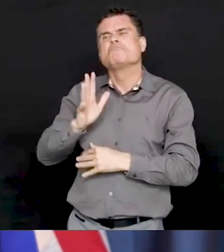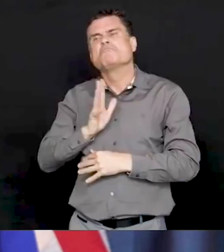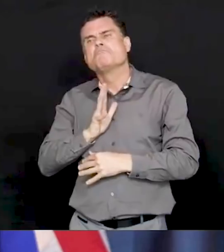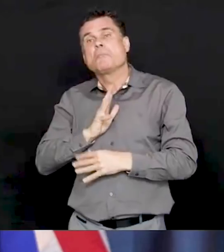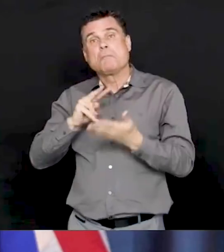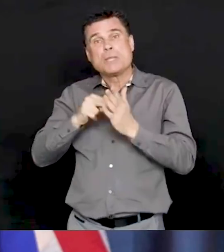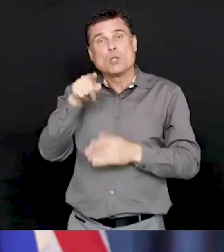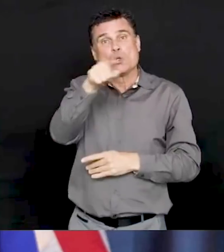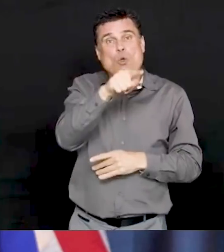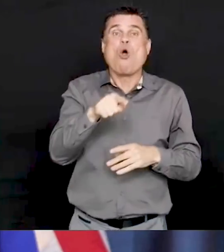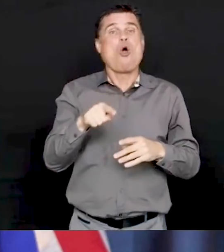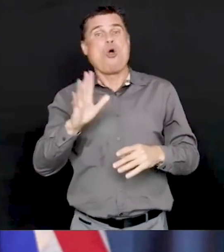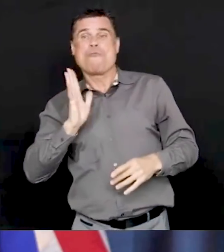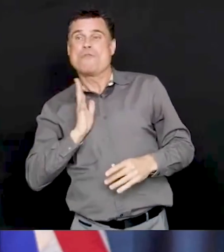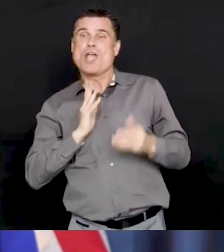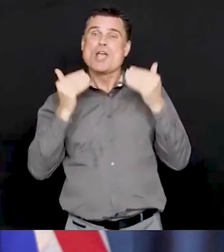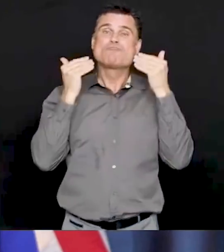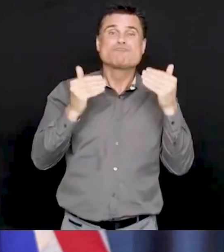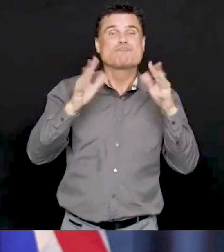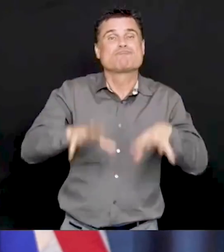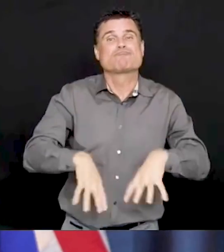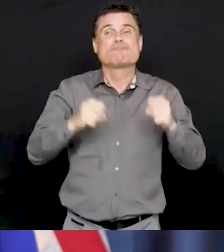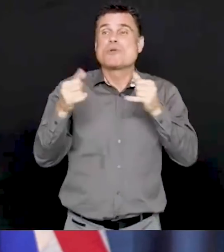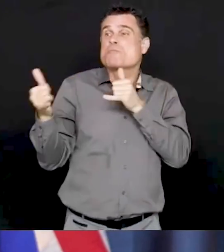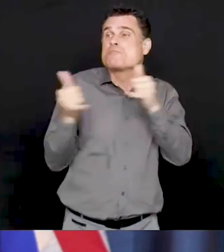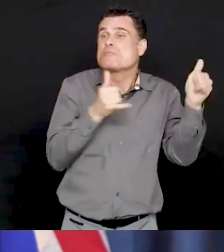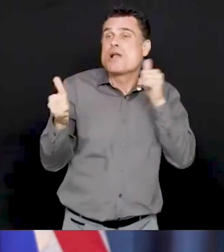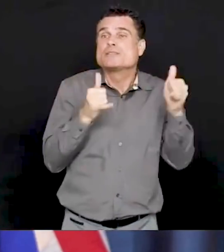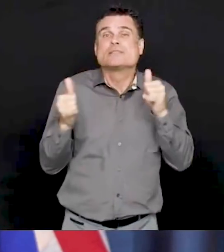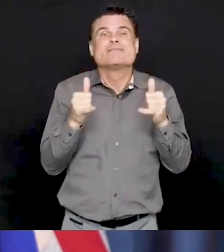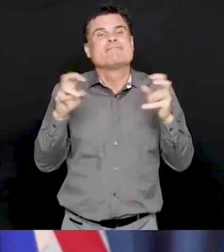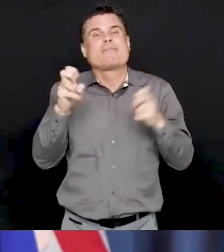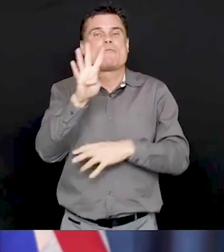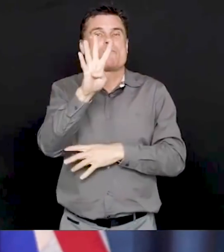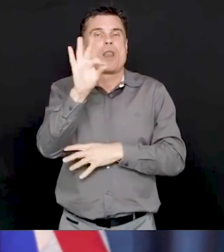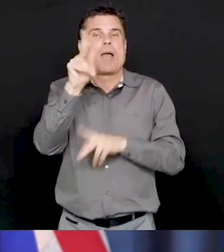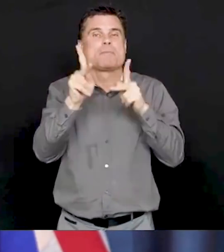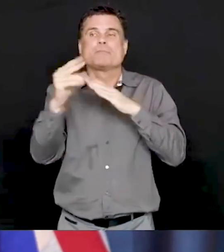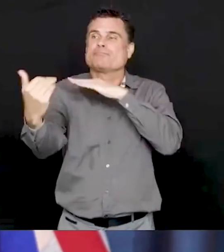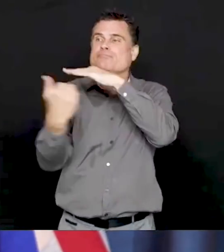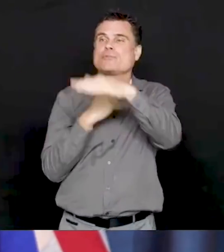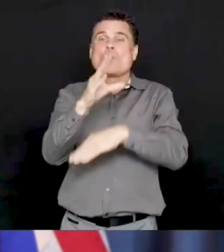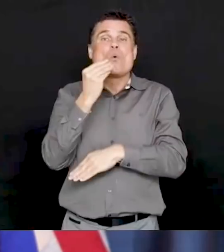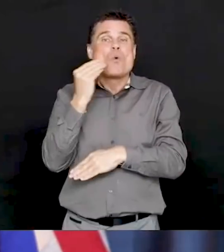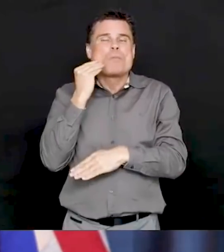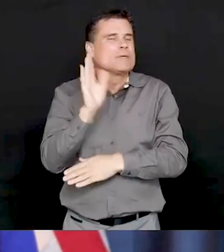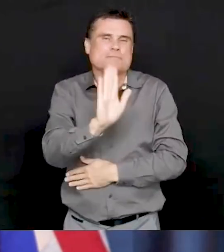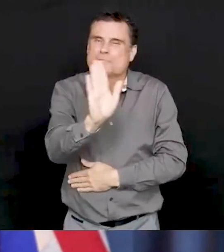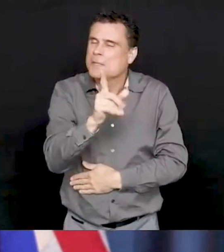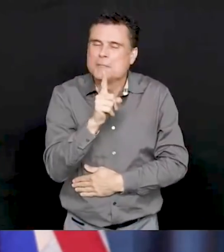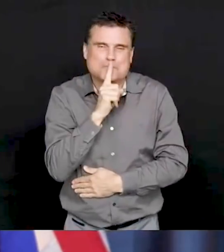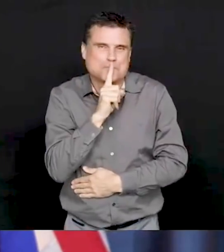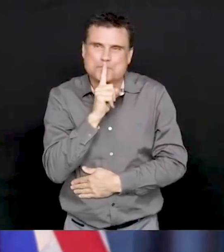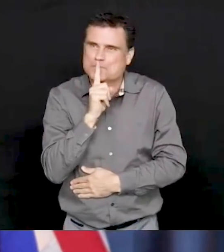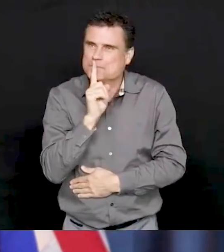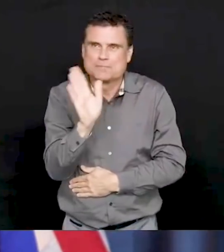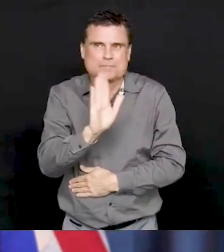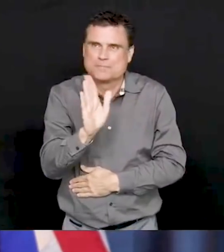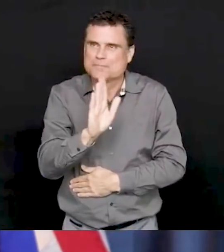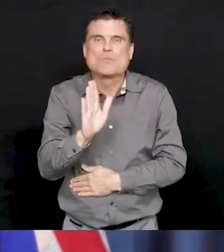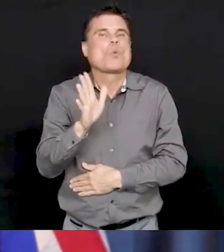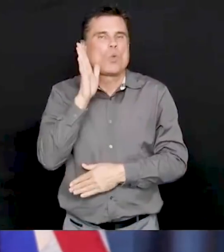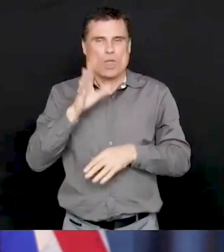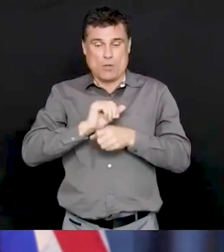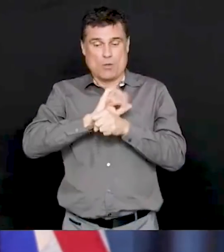Those are the situations that cause this virus to spread, and it's going to spread to the people who are closest to us. So